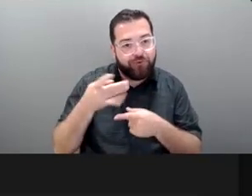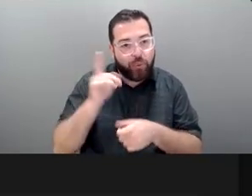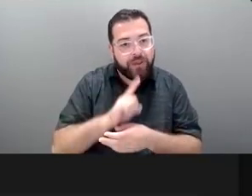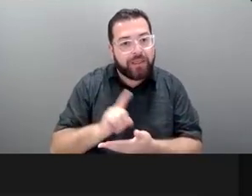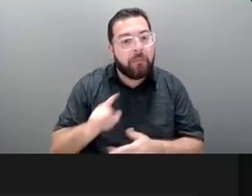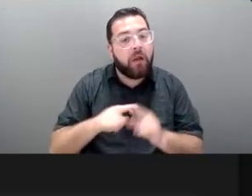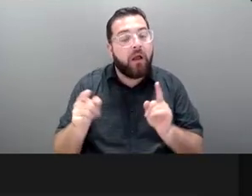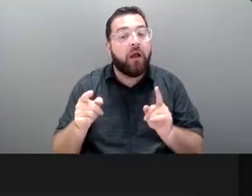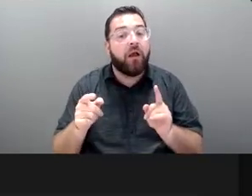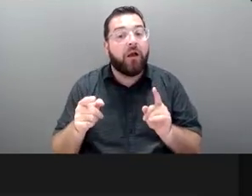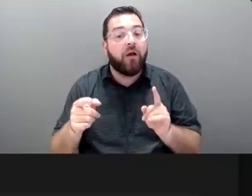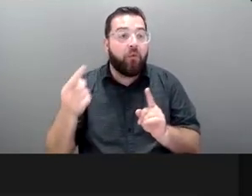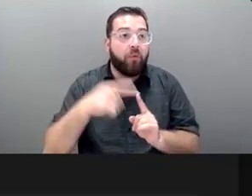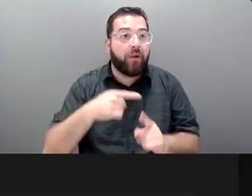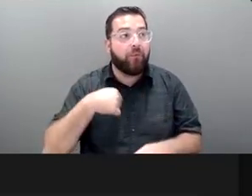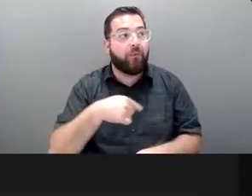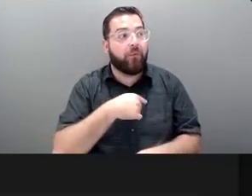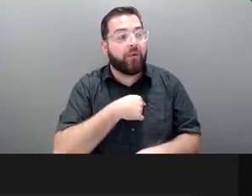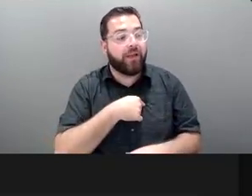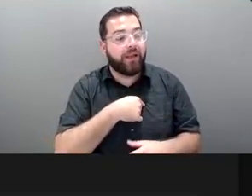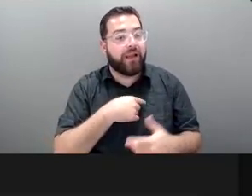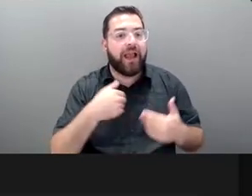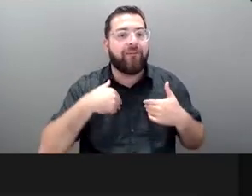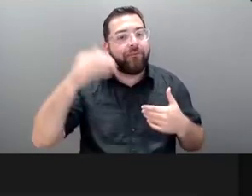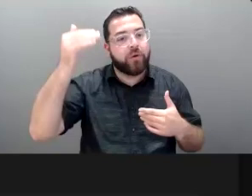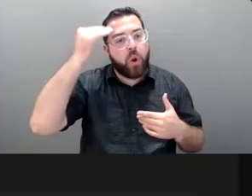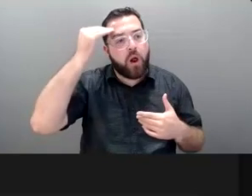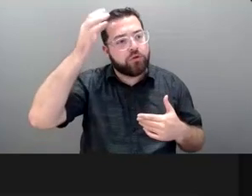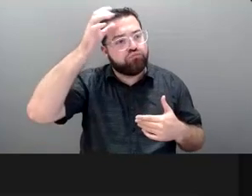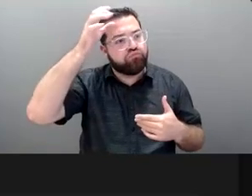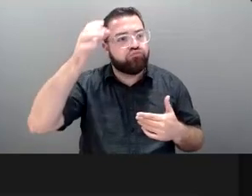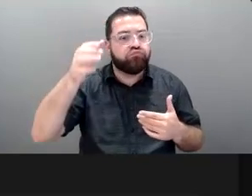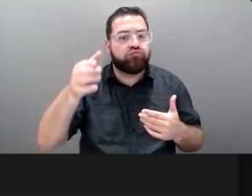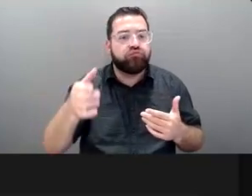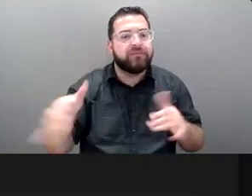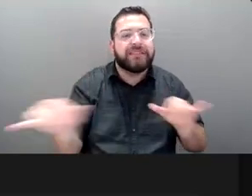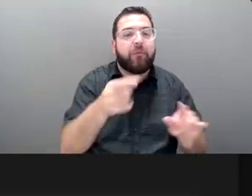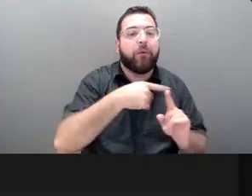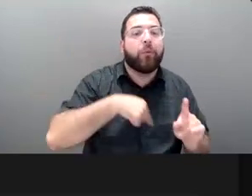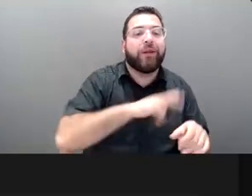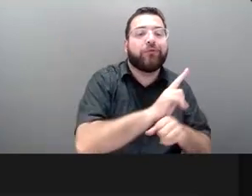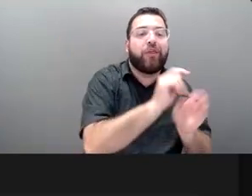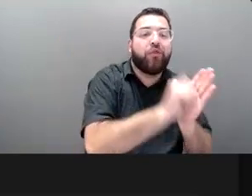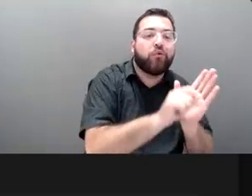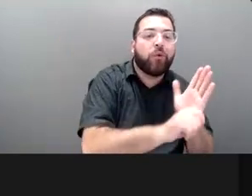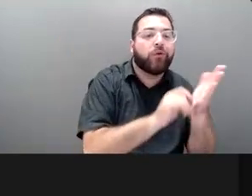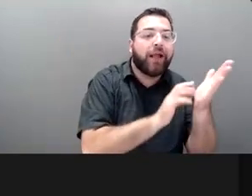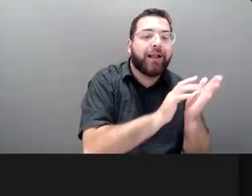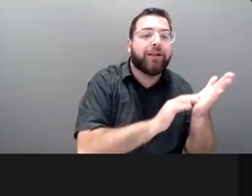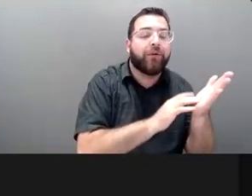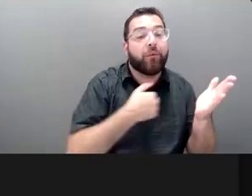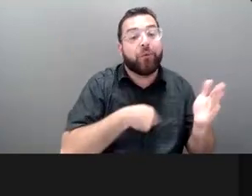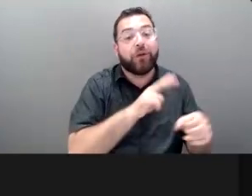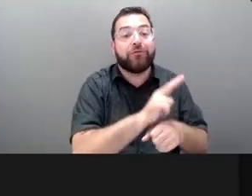have knowledge, just like we use, a thesaurus or a calculator, but we know what we're doing, right? We're using it as a shortcut